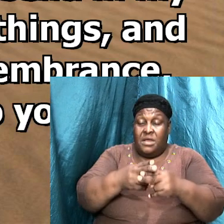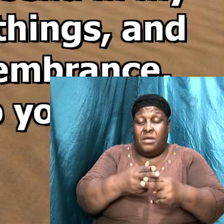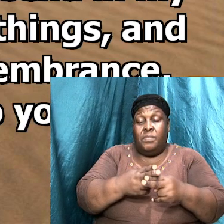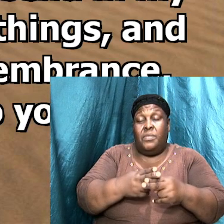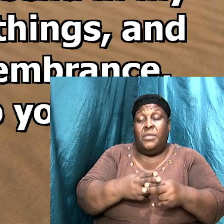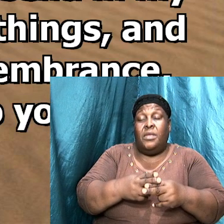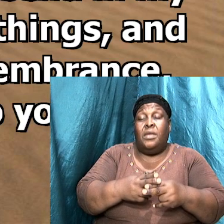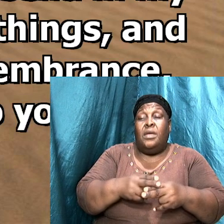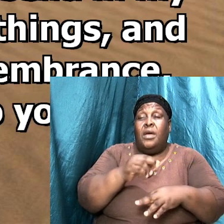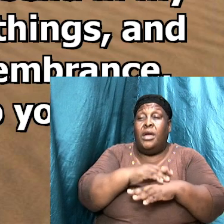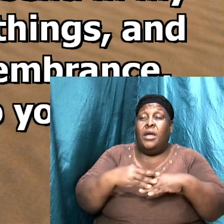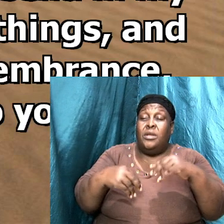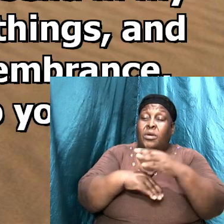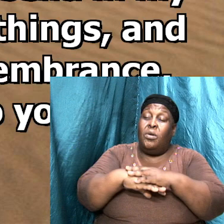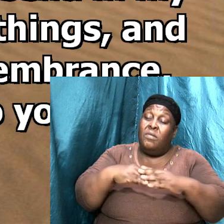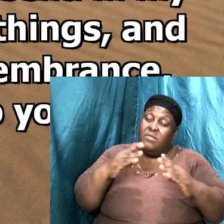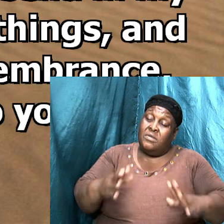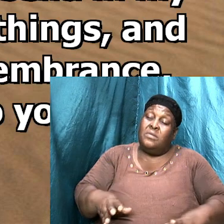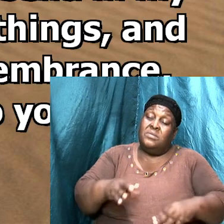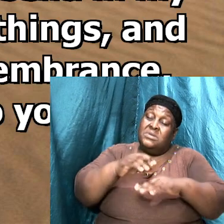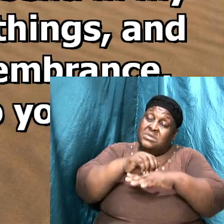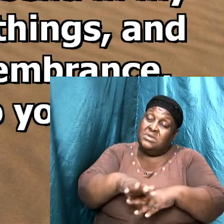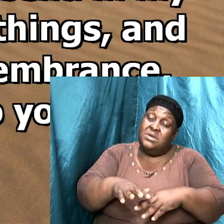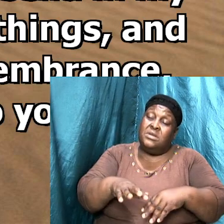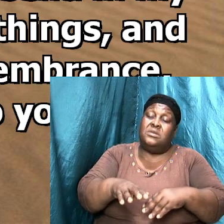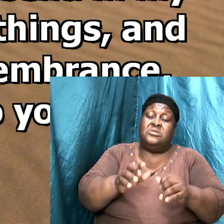now, his Father will send in his name.